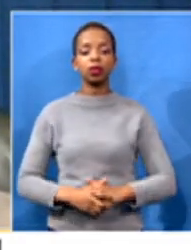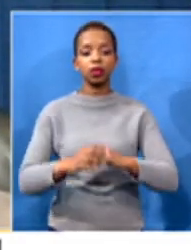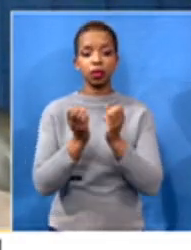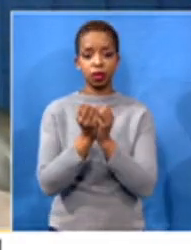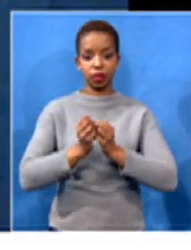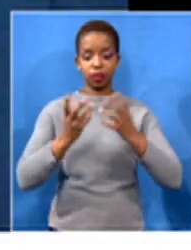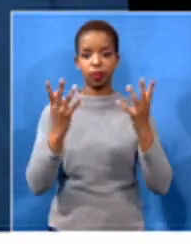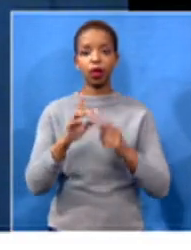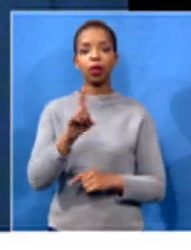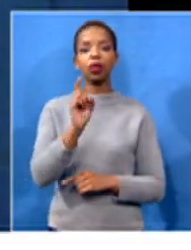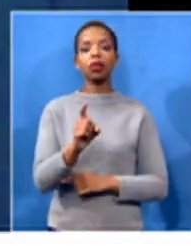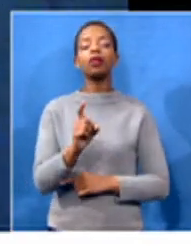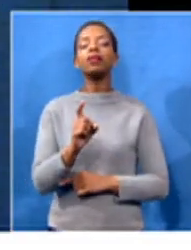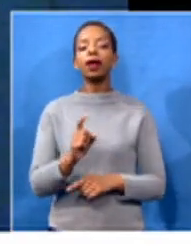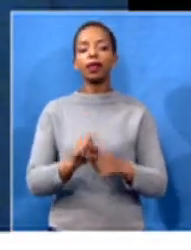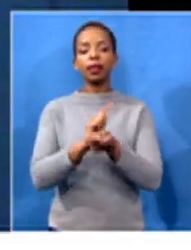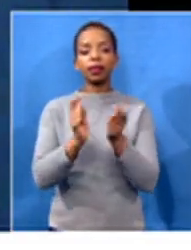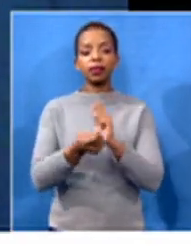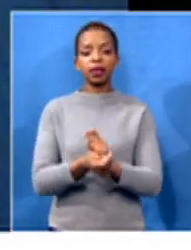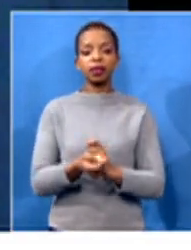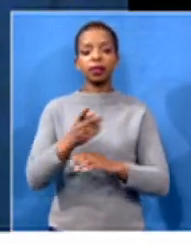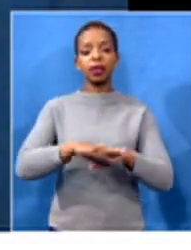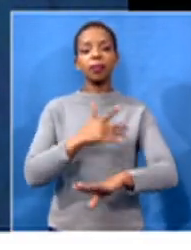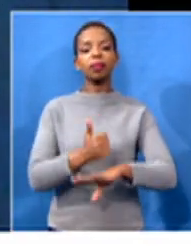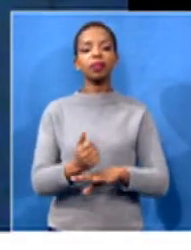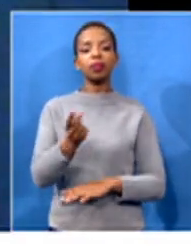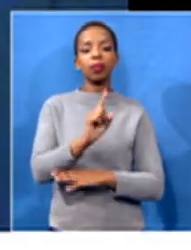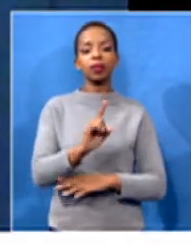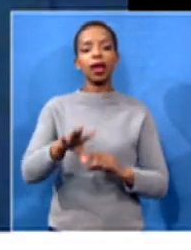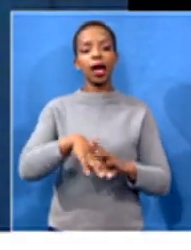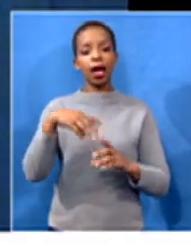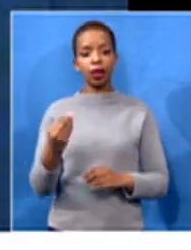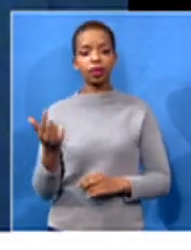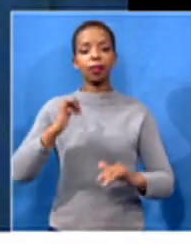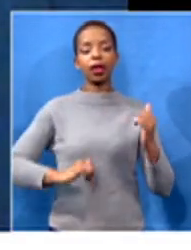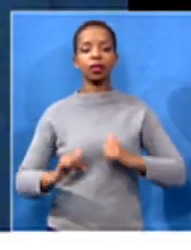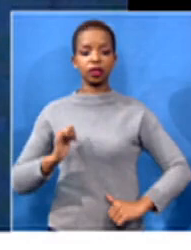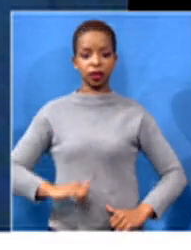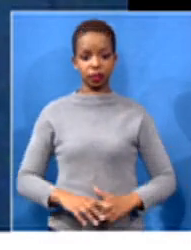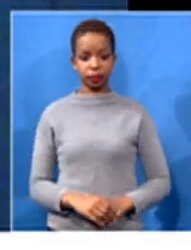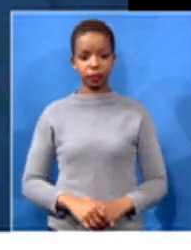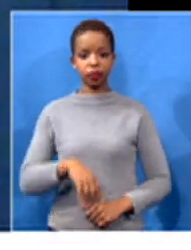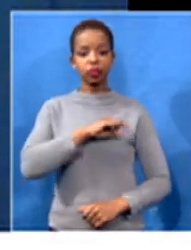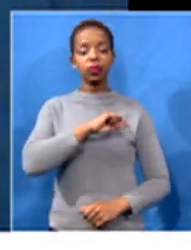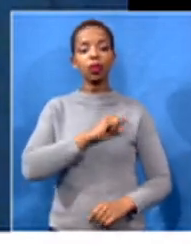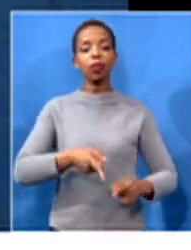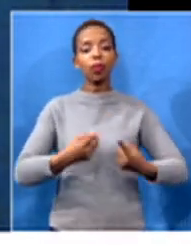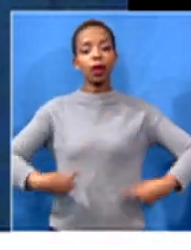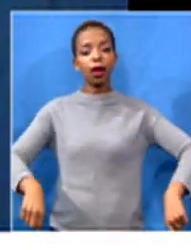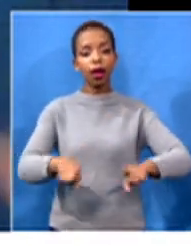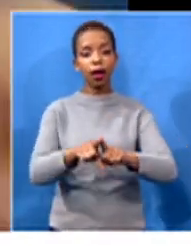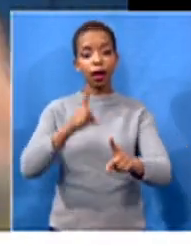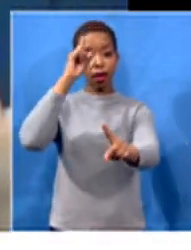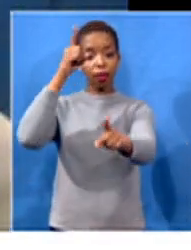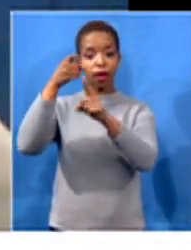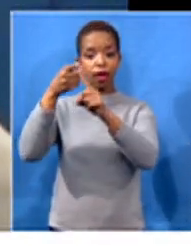shift to the outcomes-based education from our aims, objectives, purpose, looking at how we begin to develop competencies